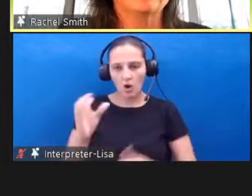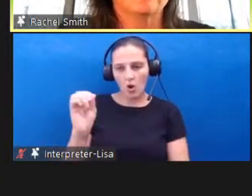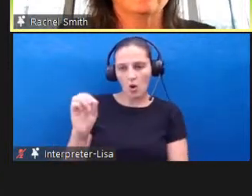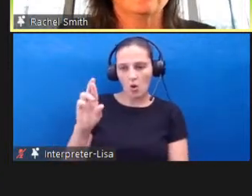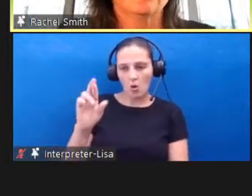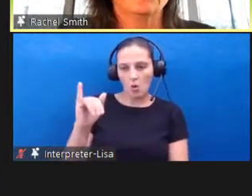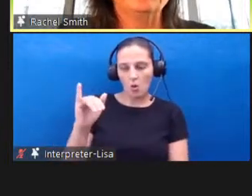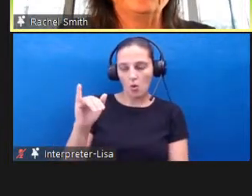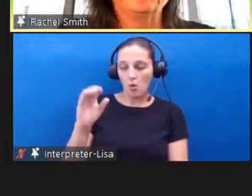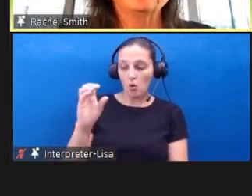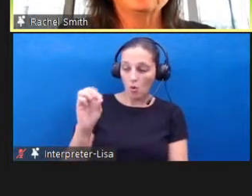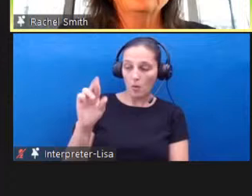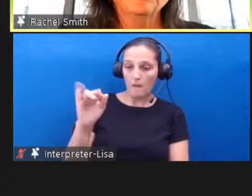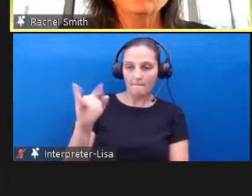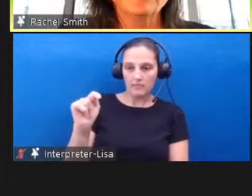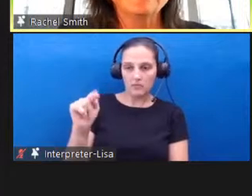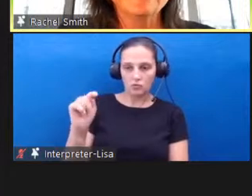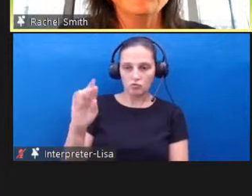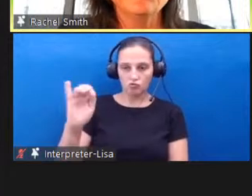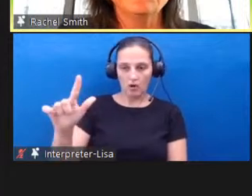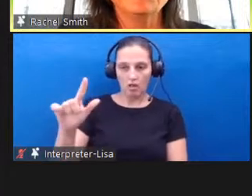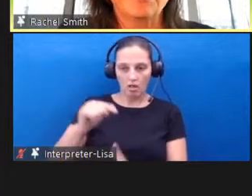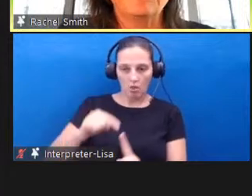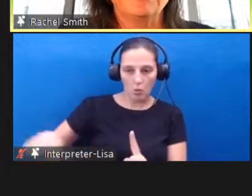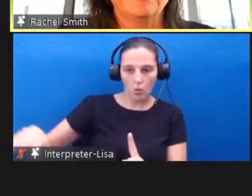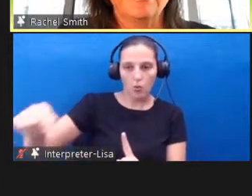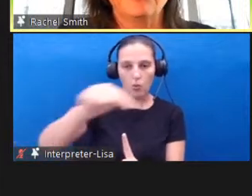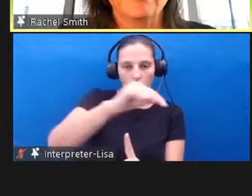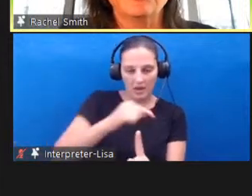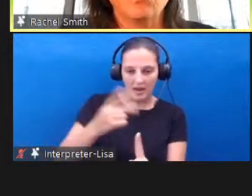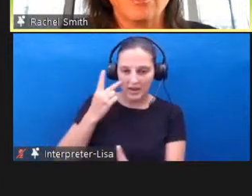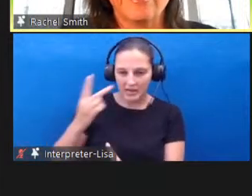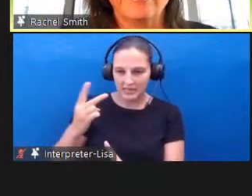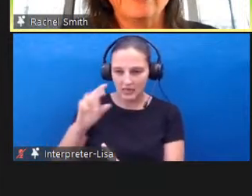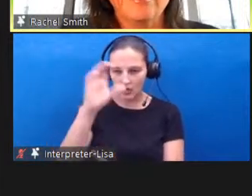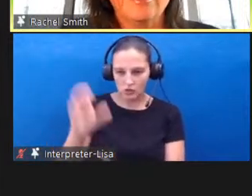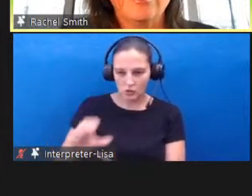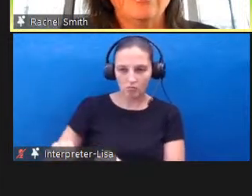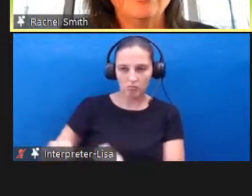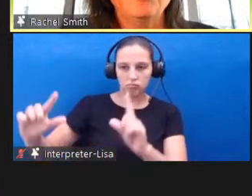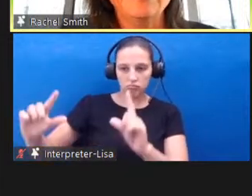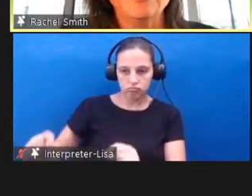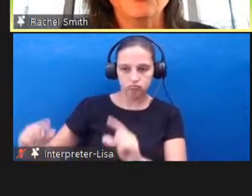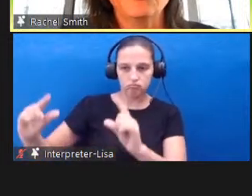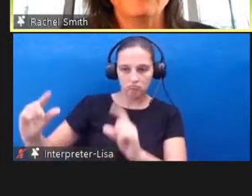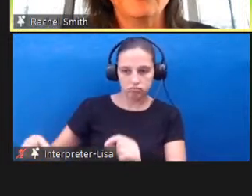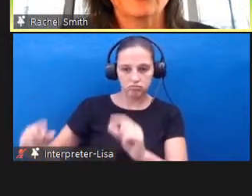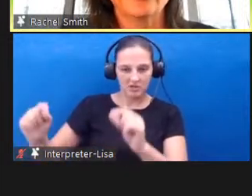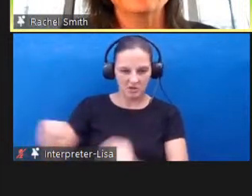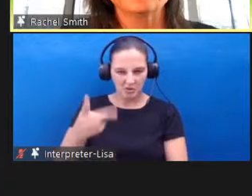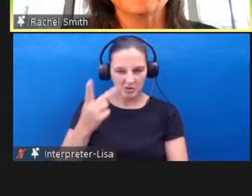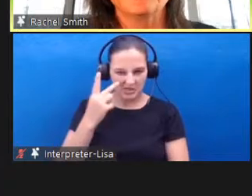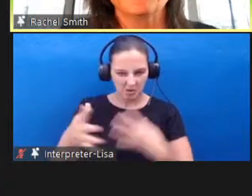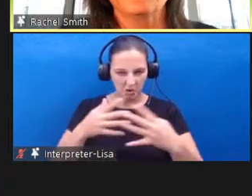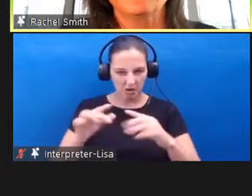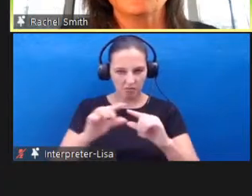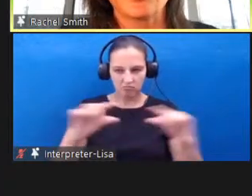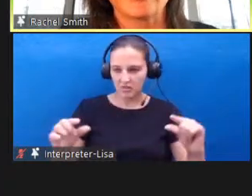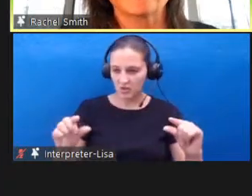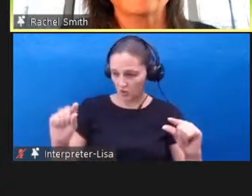zoom out a second here. So I see that Zoom is popping in and out, and that's why you may see a gray bar. Greg, just